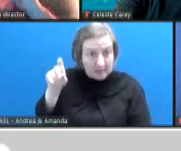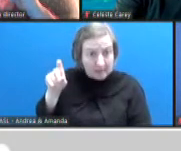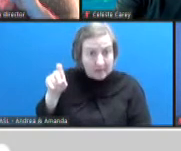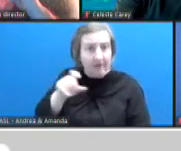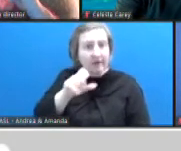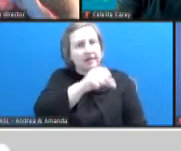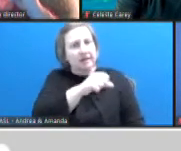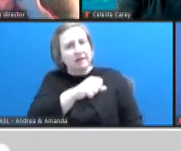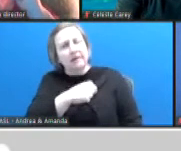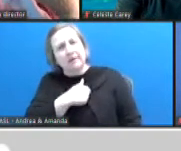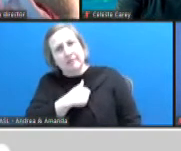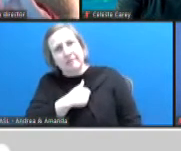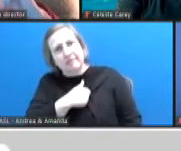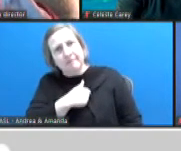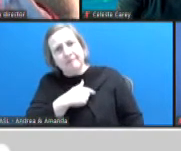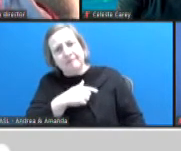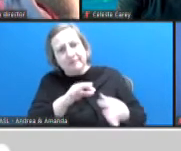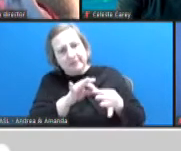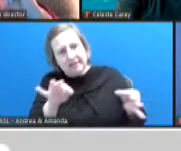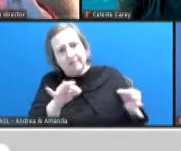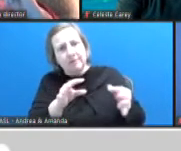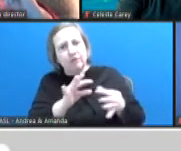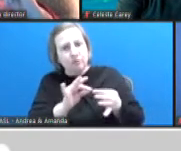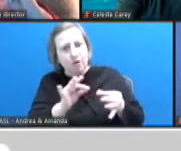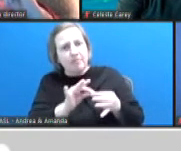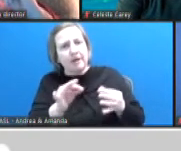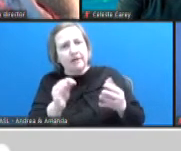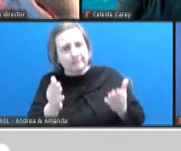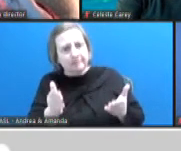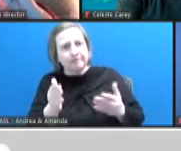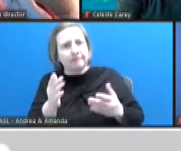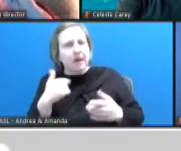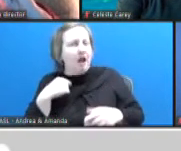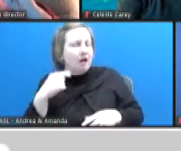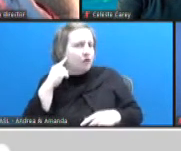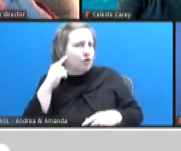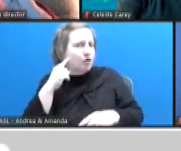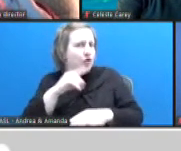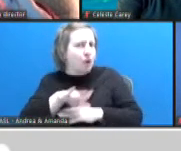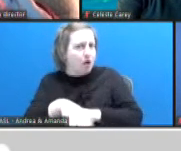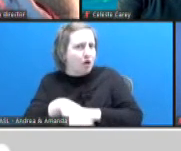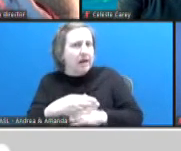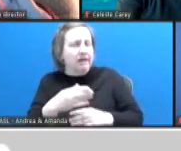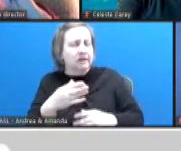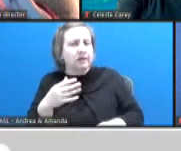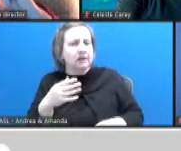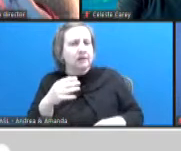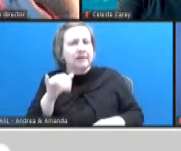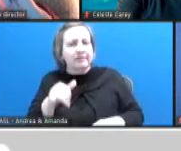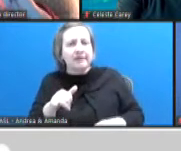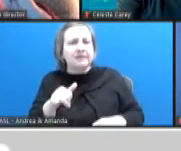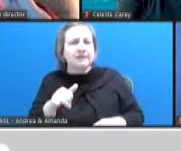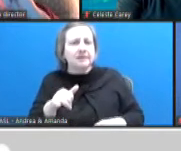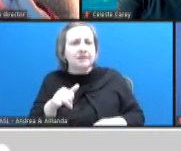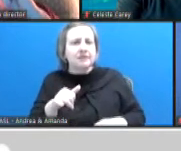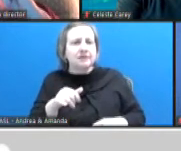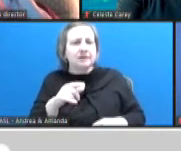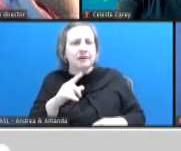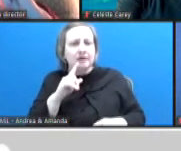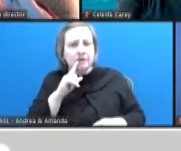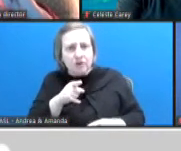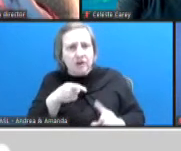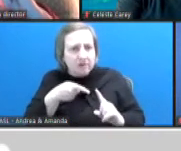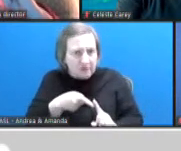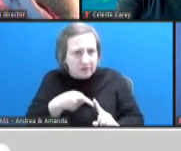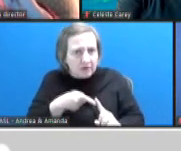Yes, it was just a statement or comment. What I've been hearing all night is that this is pretty much boils down to me is